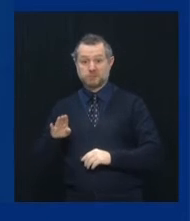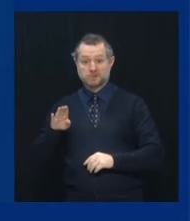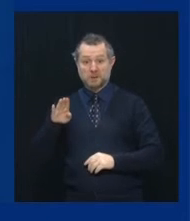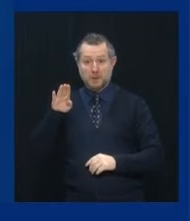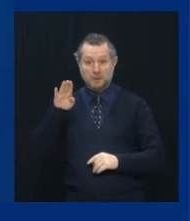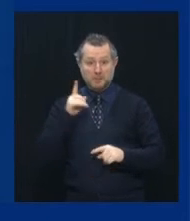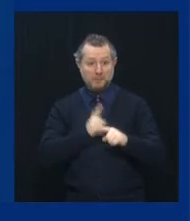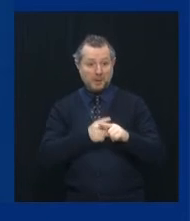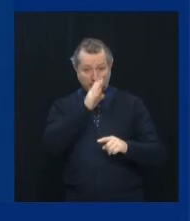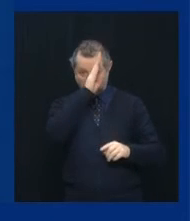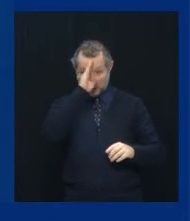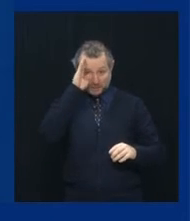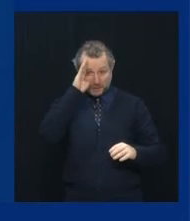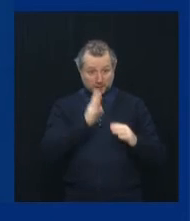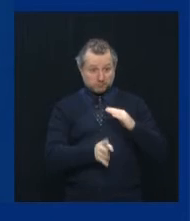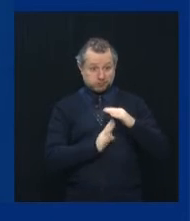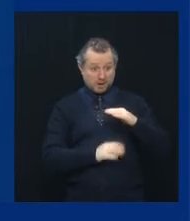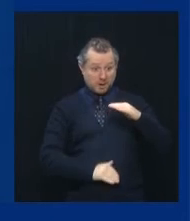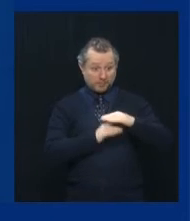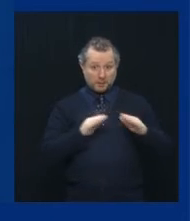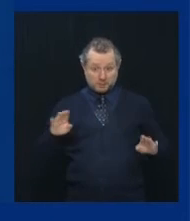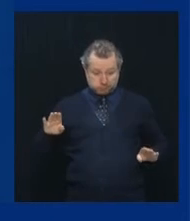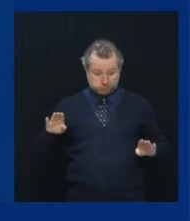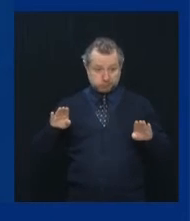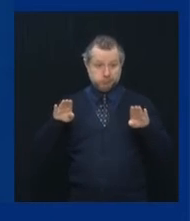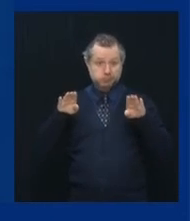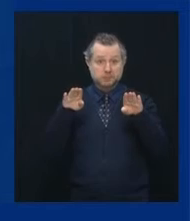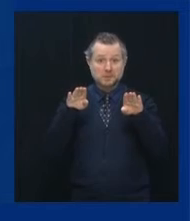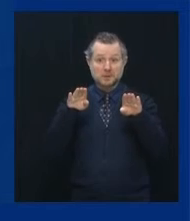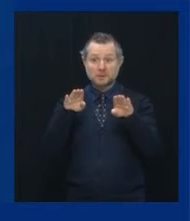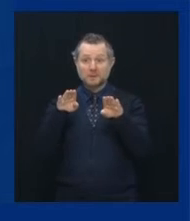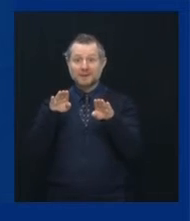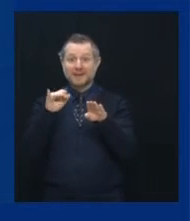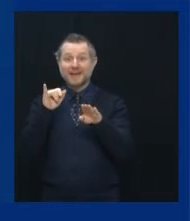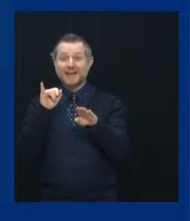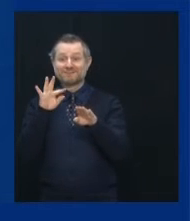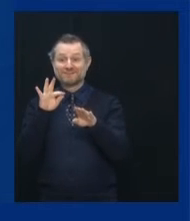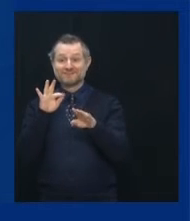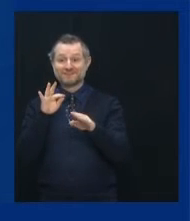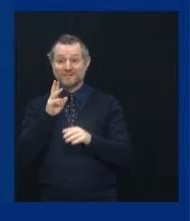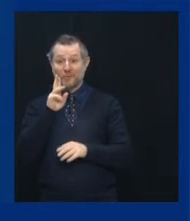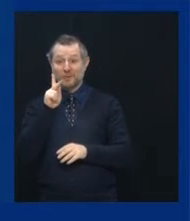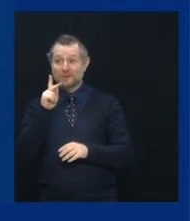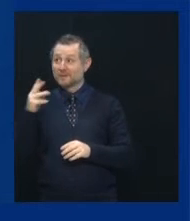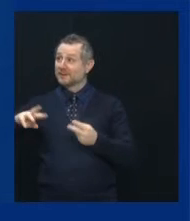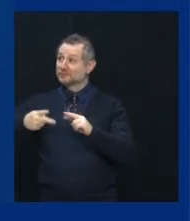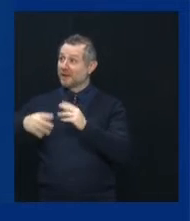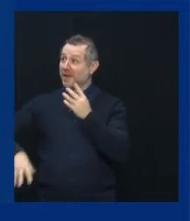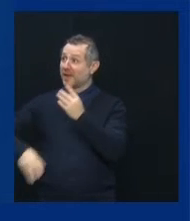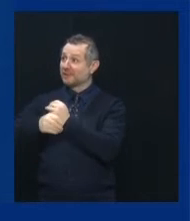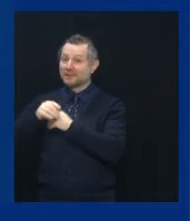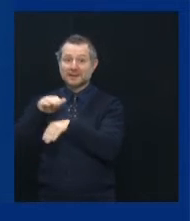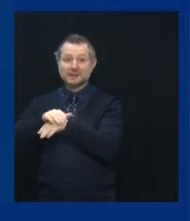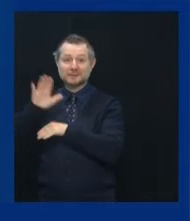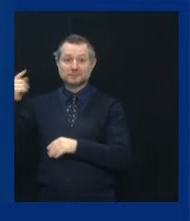You add to that equation the UK strain and a higher infection